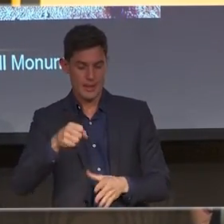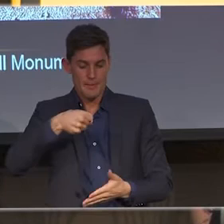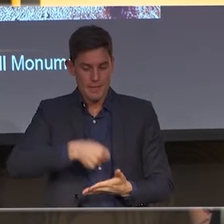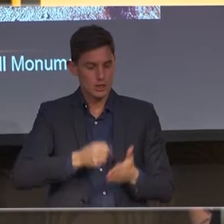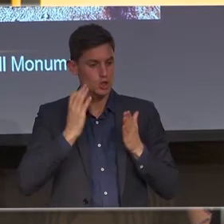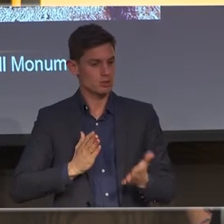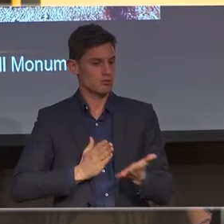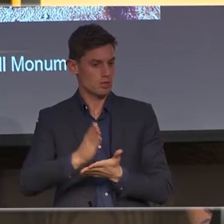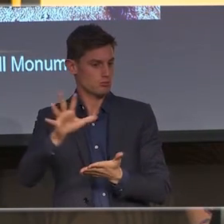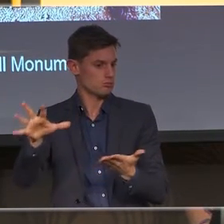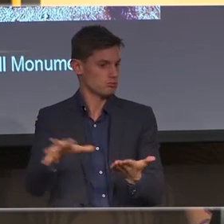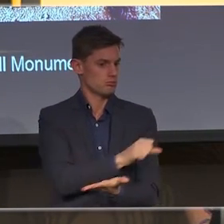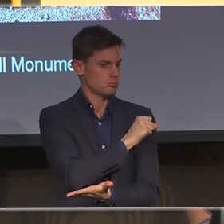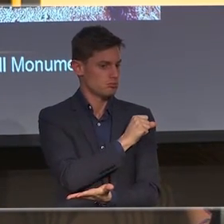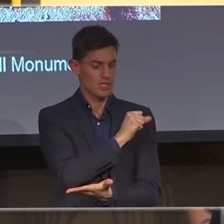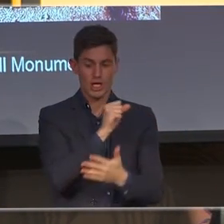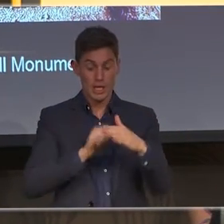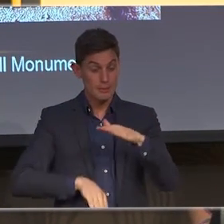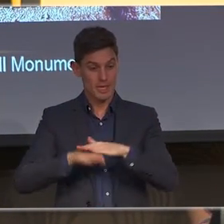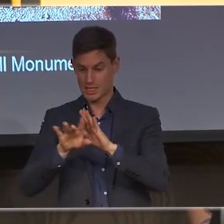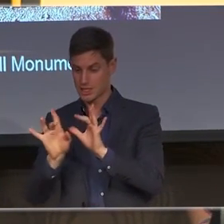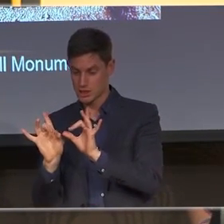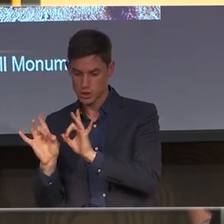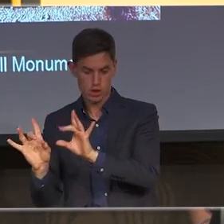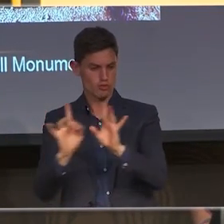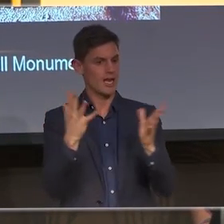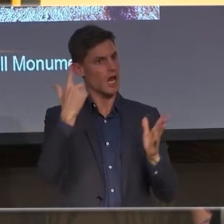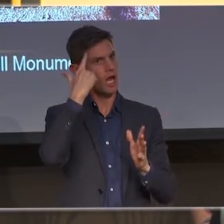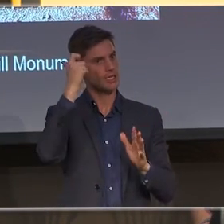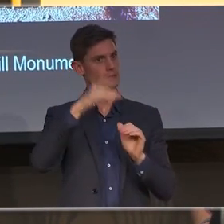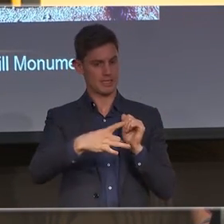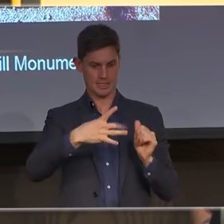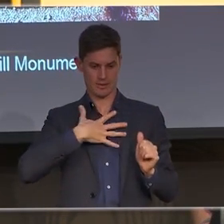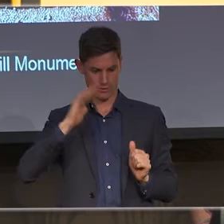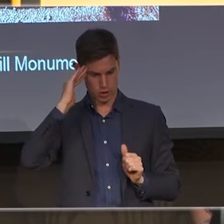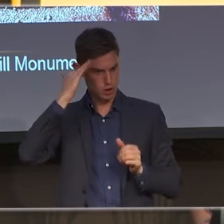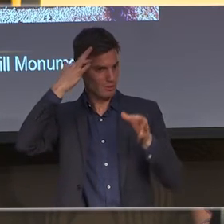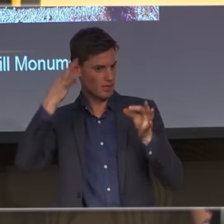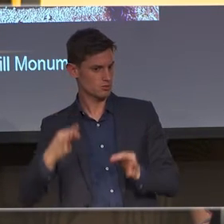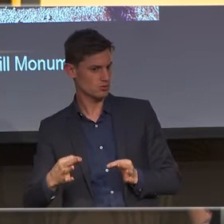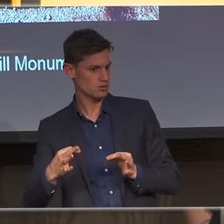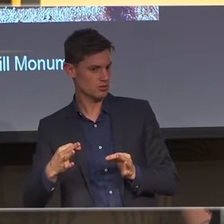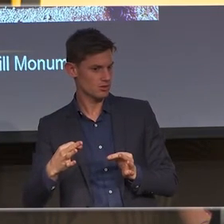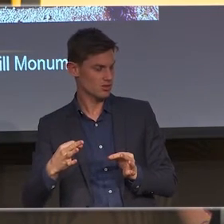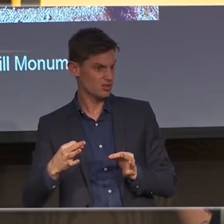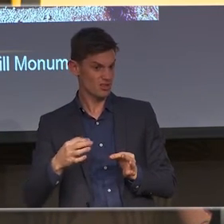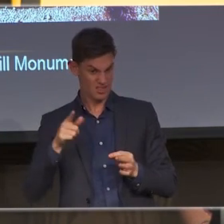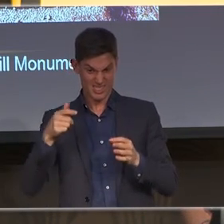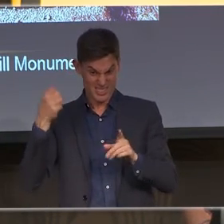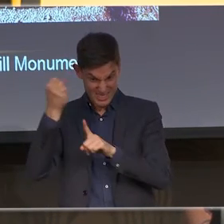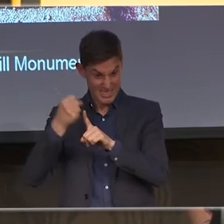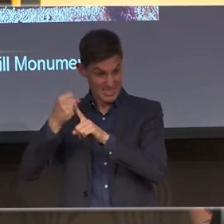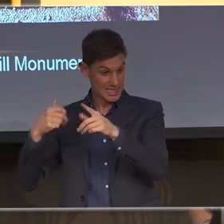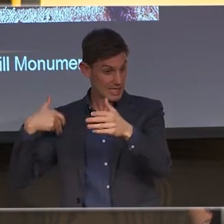human rights and almost completely destroyed any concepts of self-determination that had been worked for